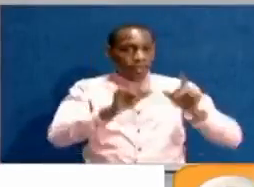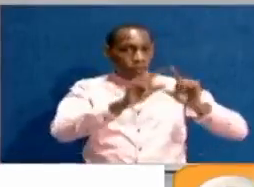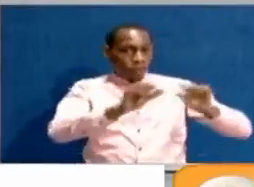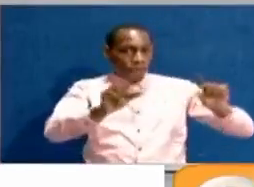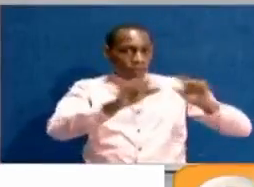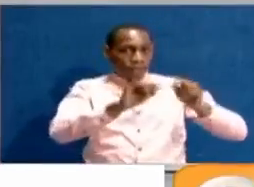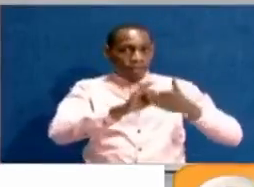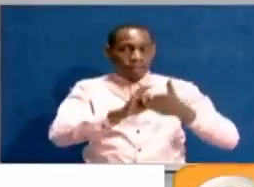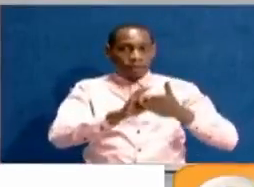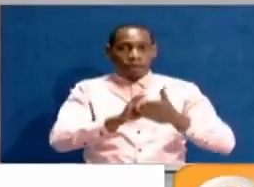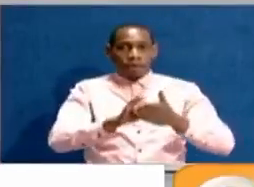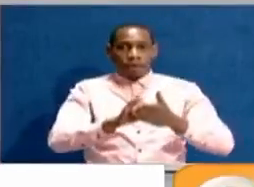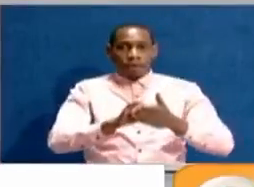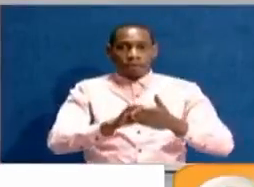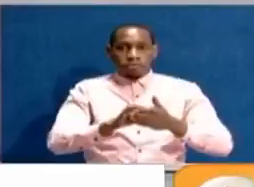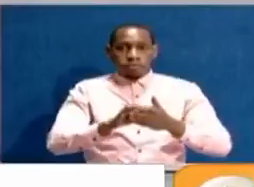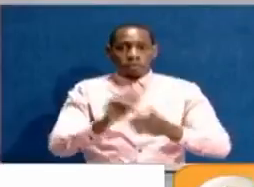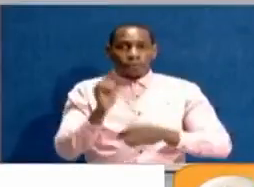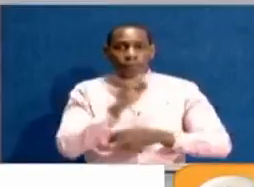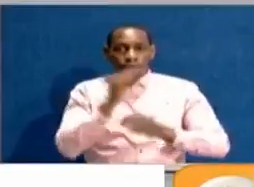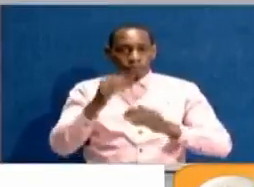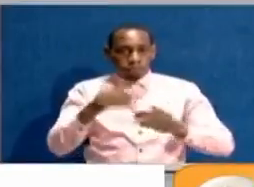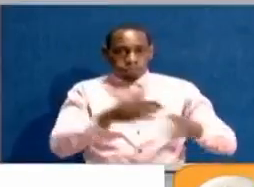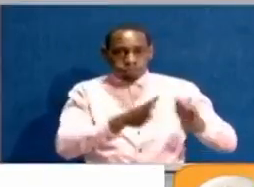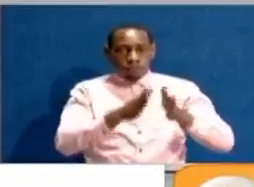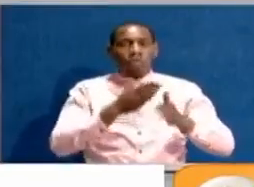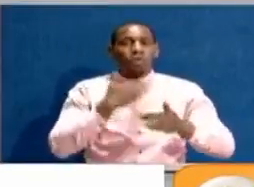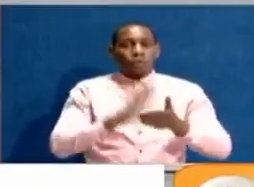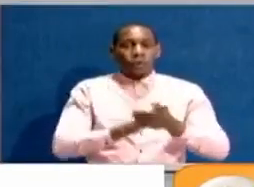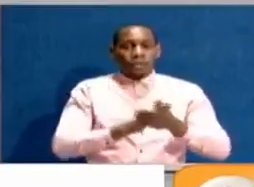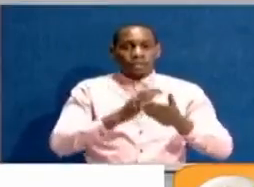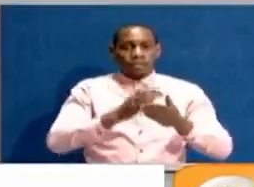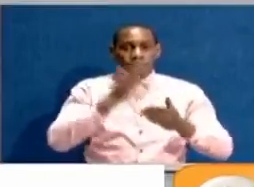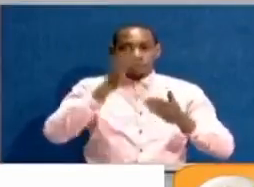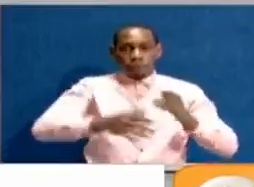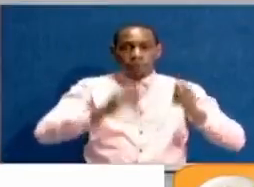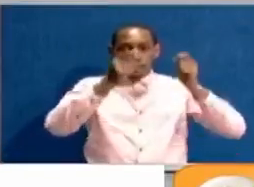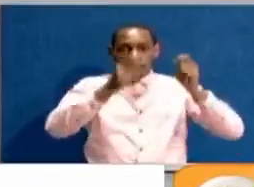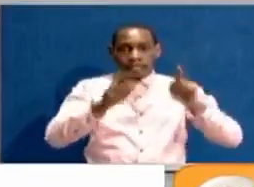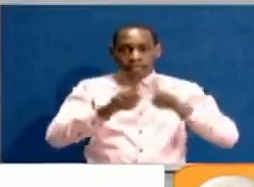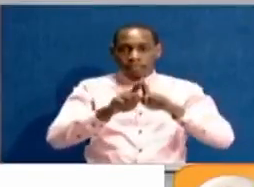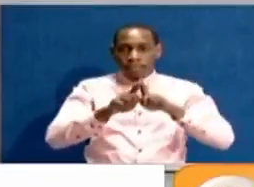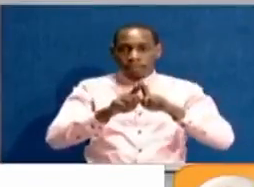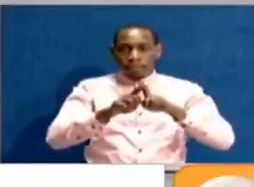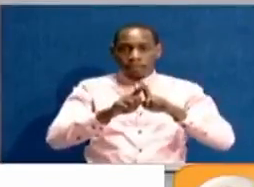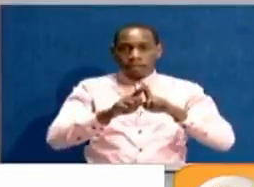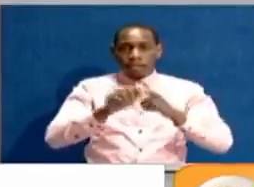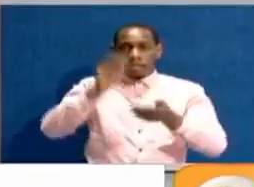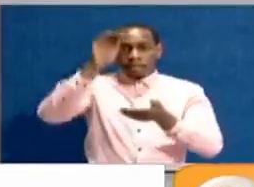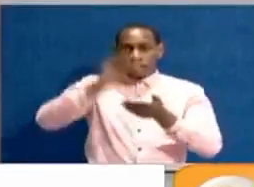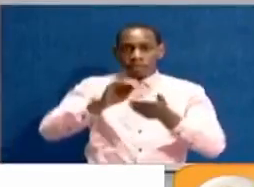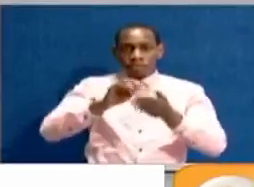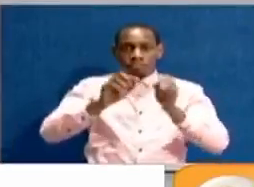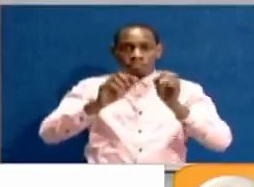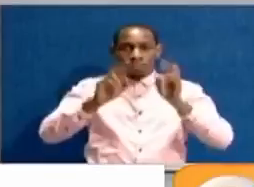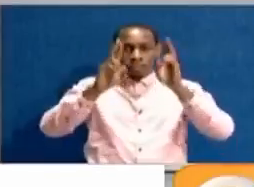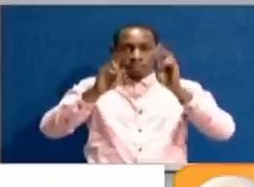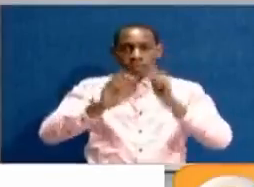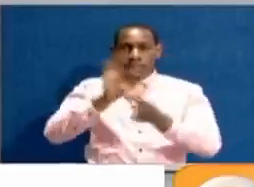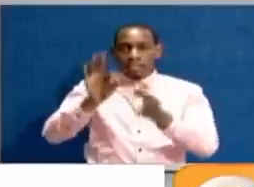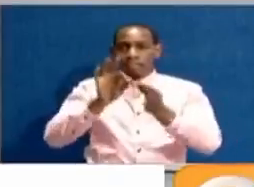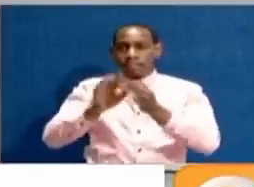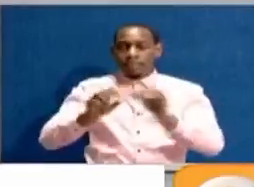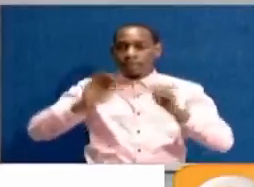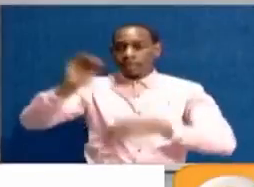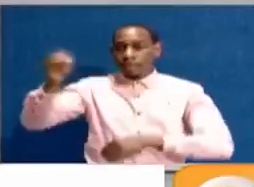termed as divisive tactics to water down the strike and narrow issues to specific counties. Here now